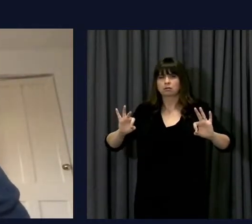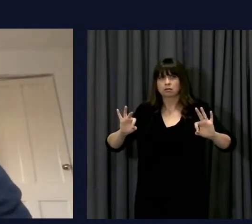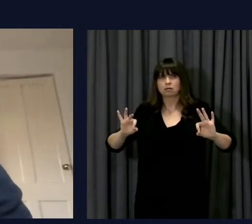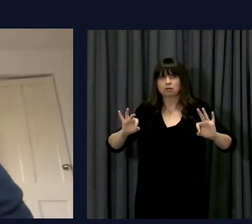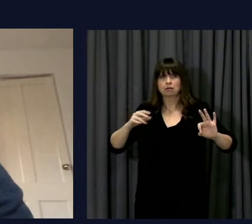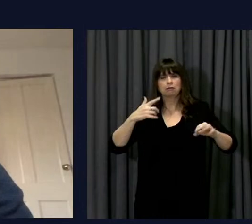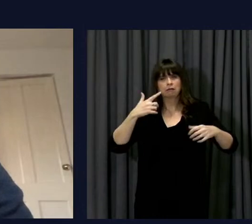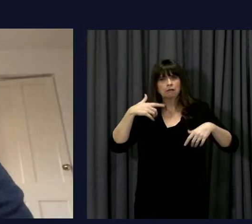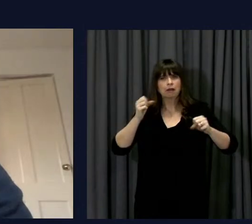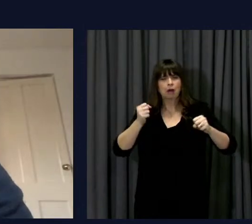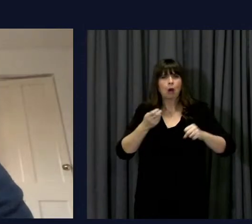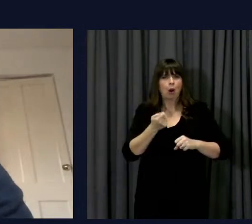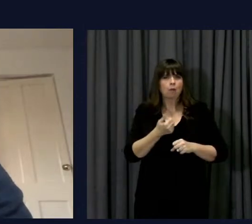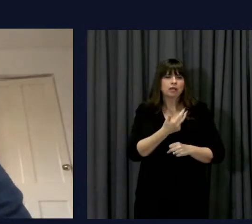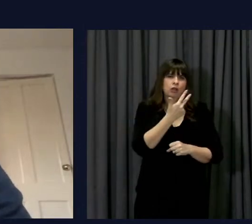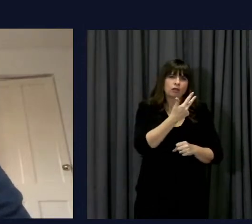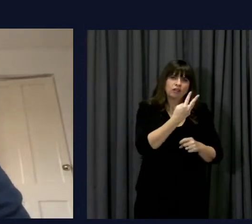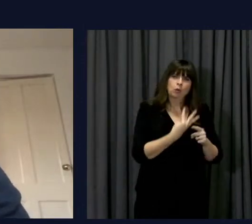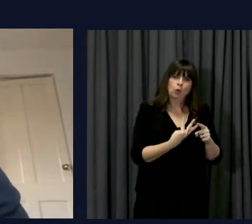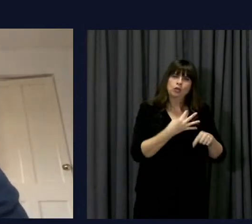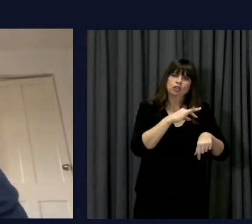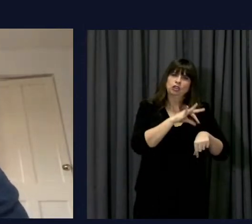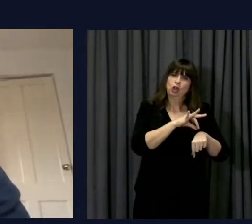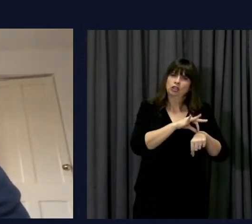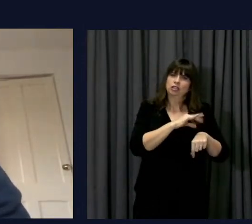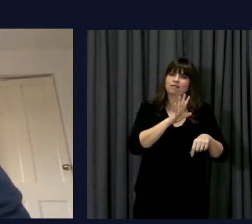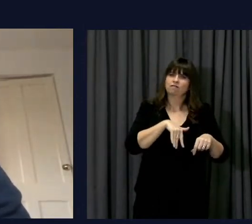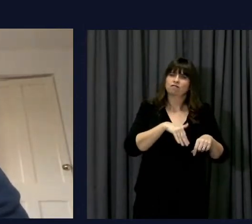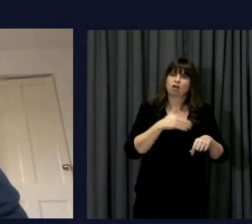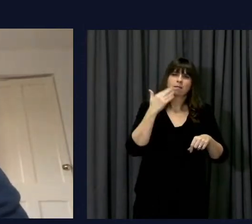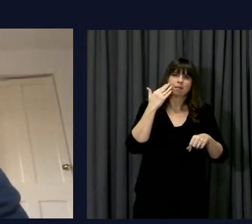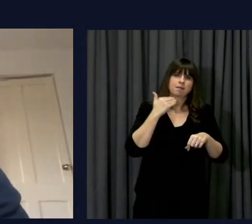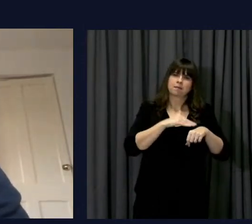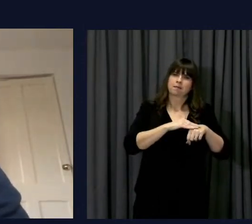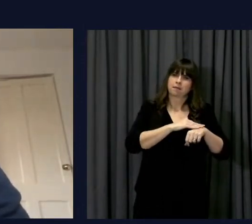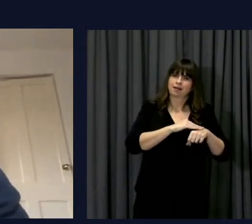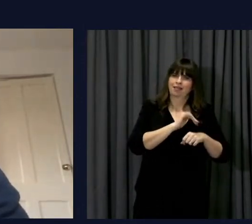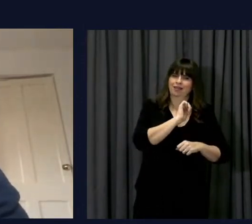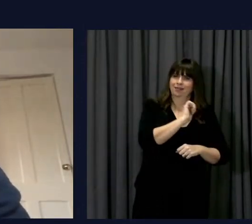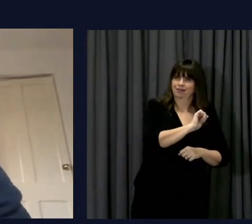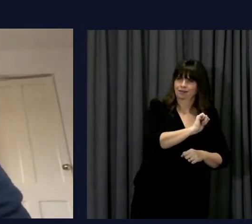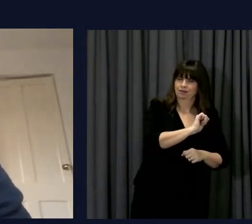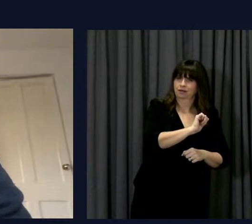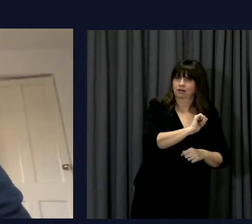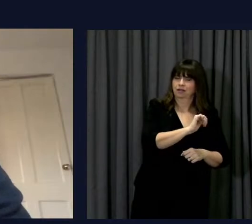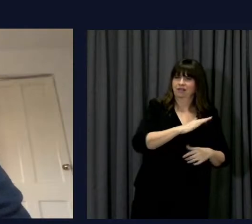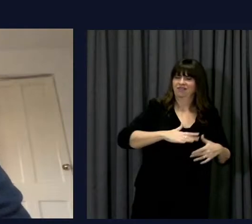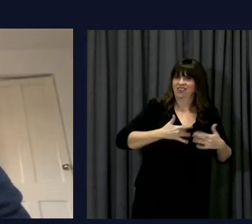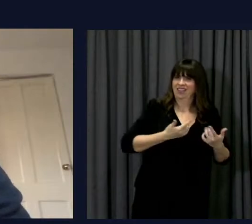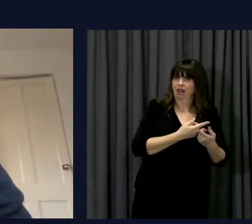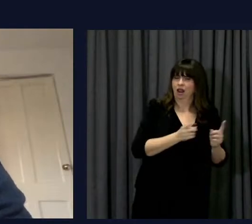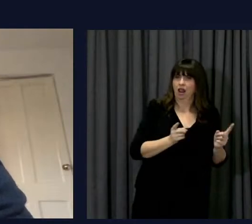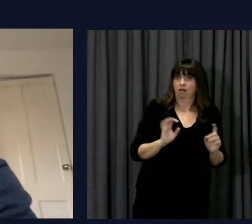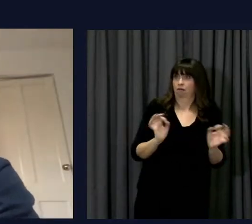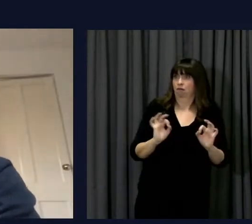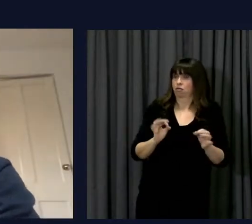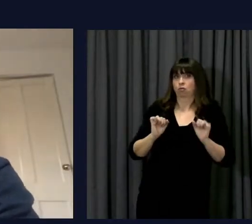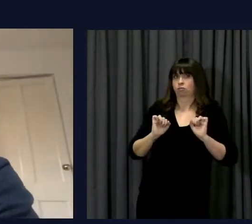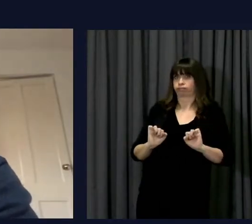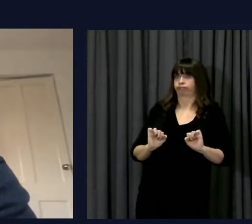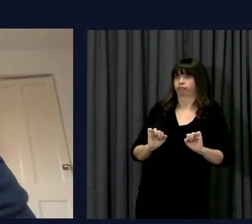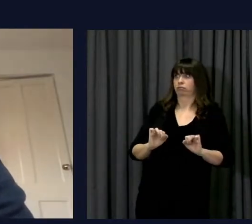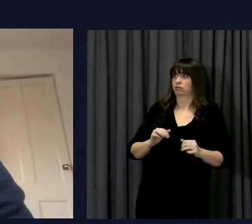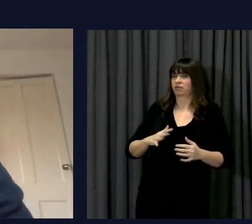higher percentage, nearly 3/4 of doctors from BAME backgrounds feel just partly or not at all protected